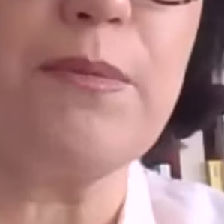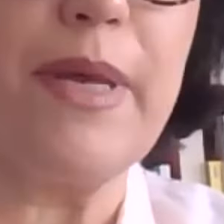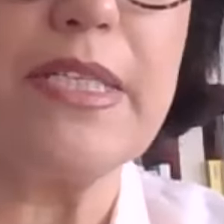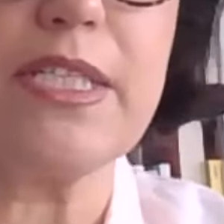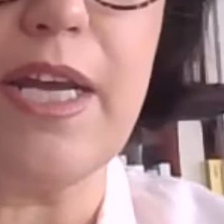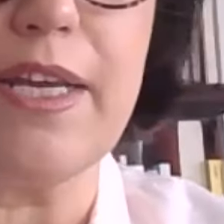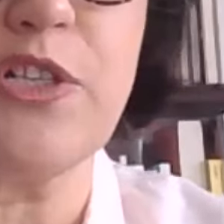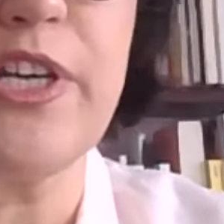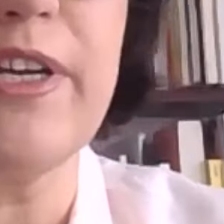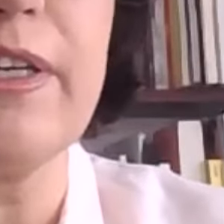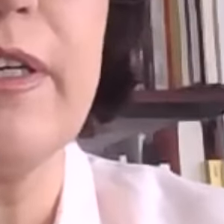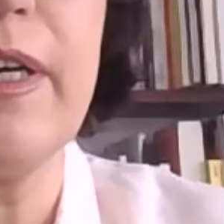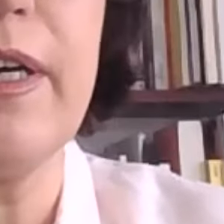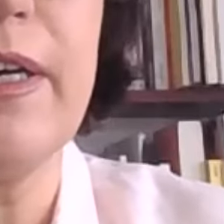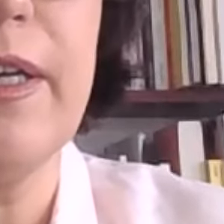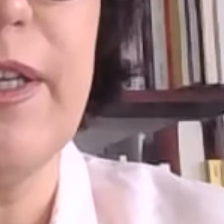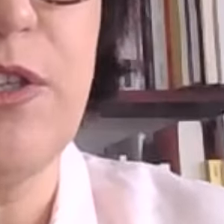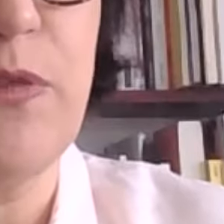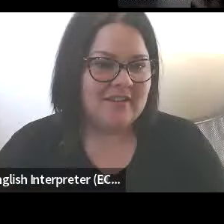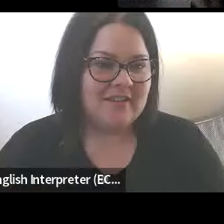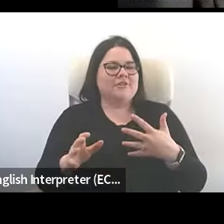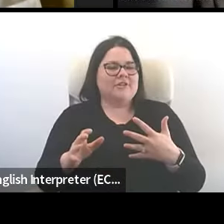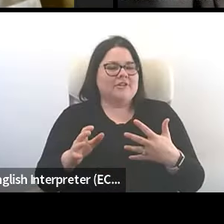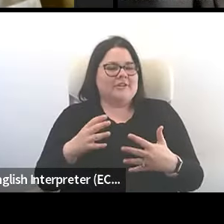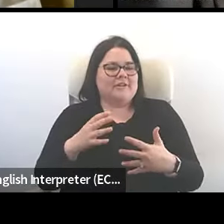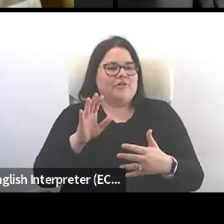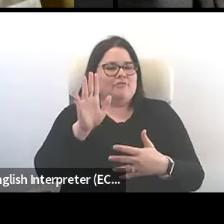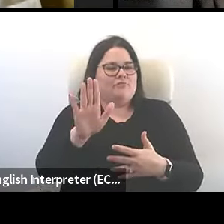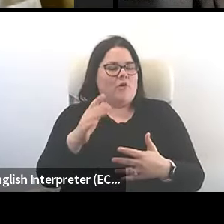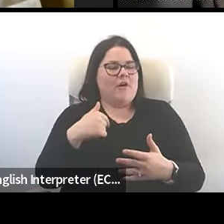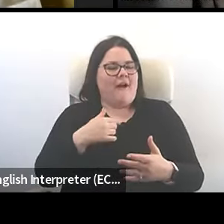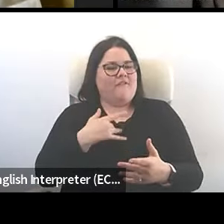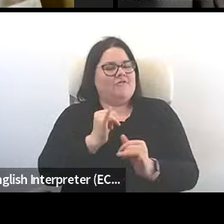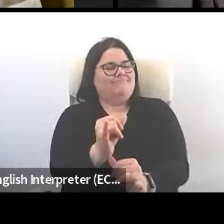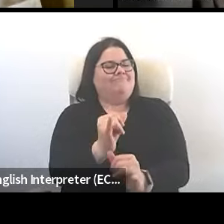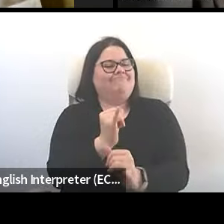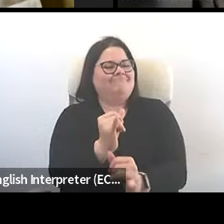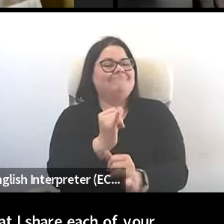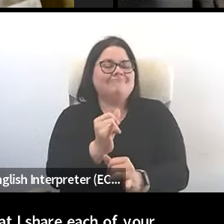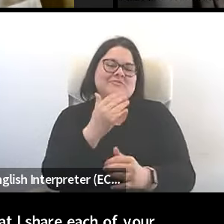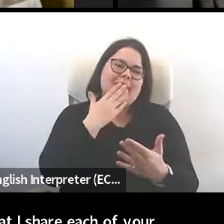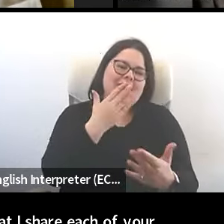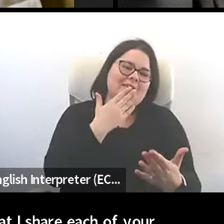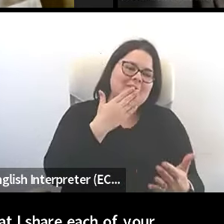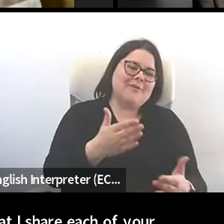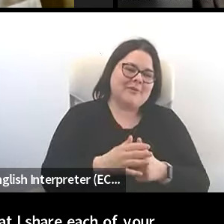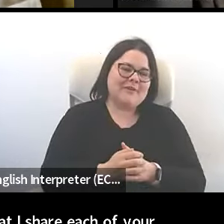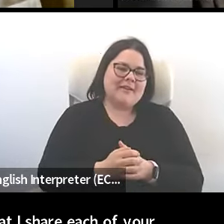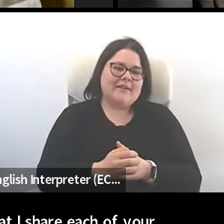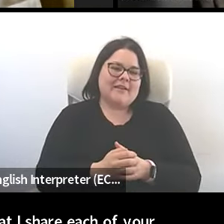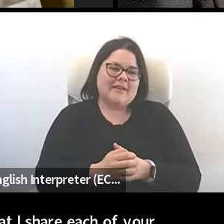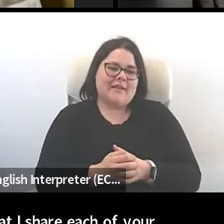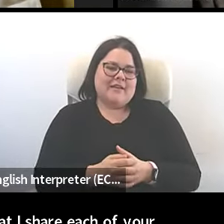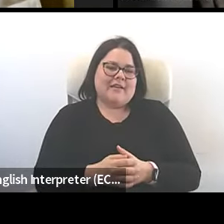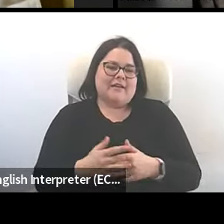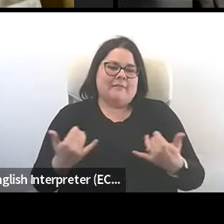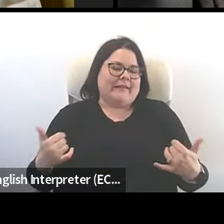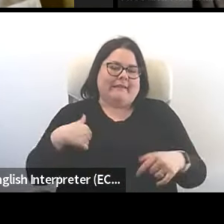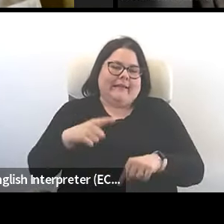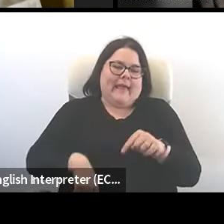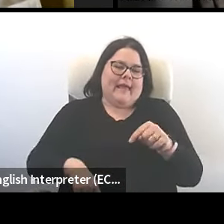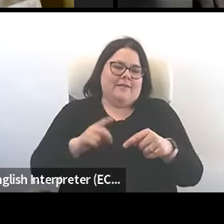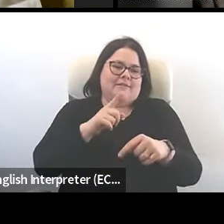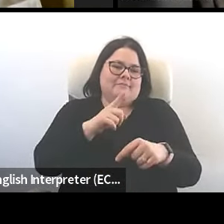expressing the sentiments that I share each of your points. I would also, without naming everyone, I'd like